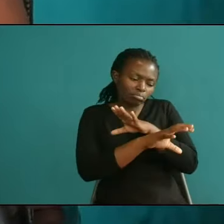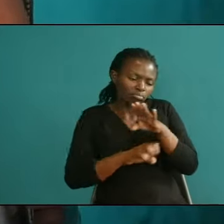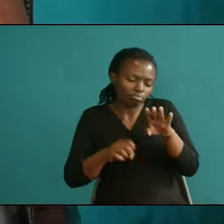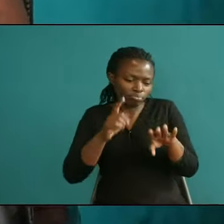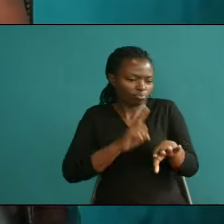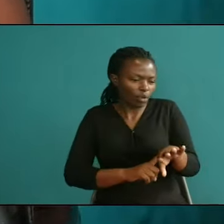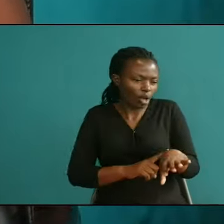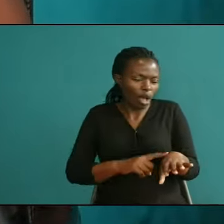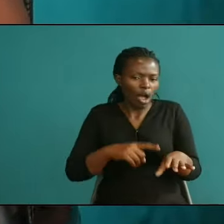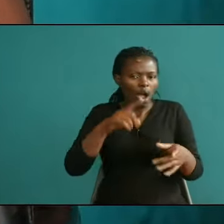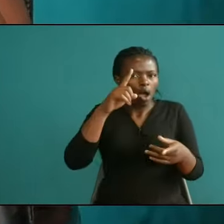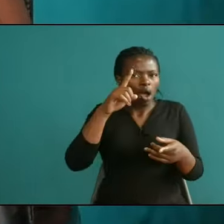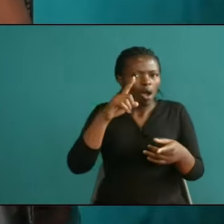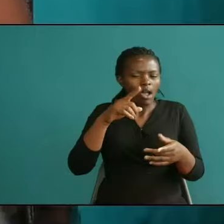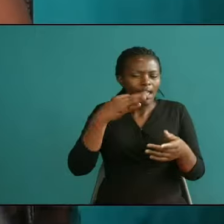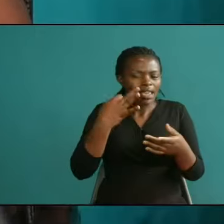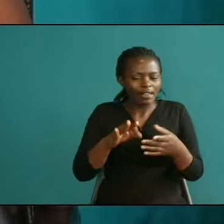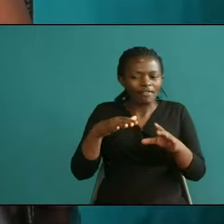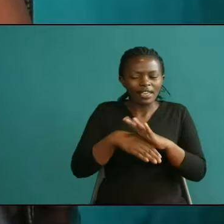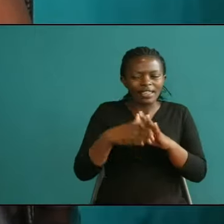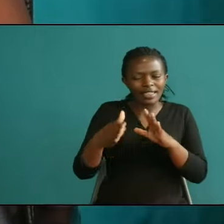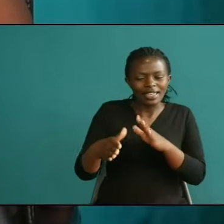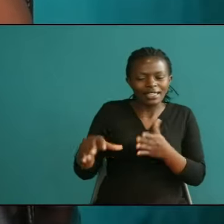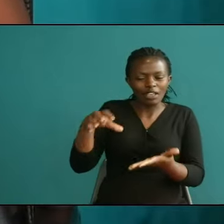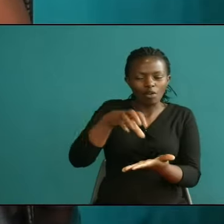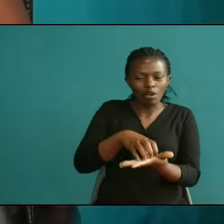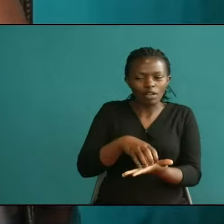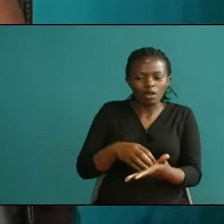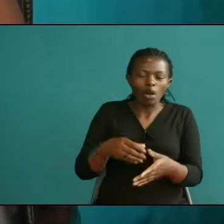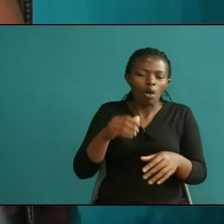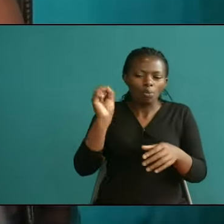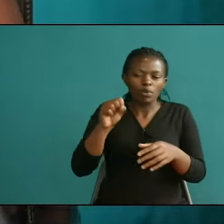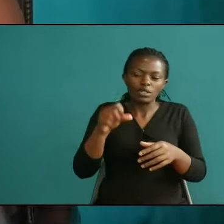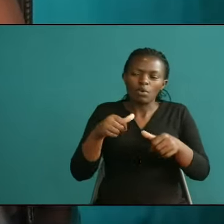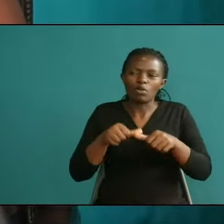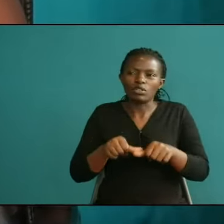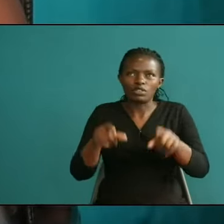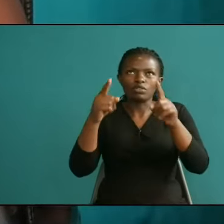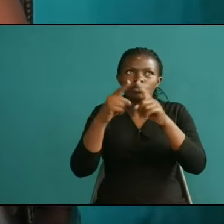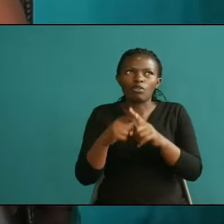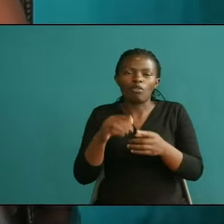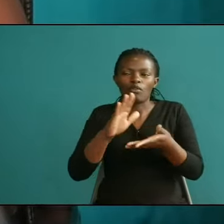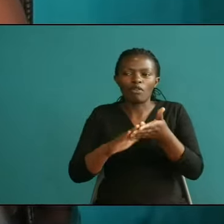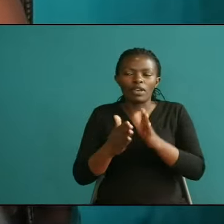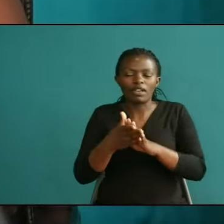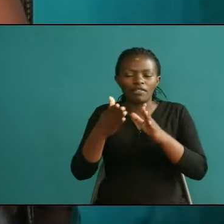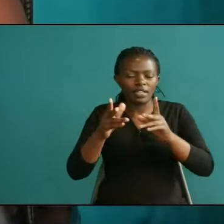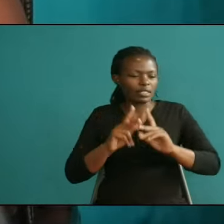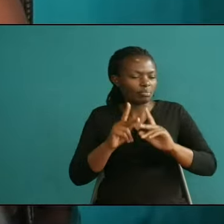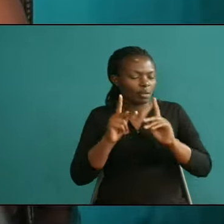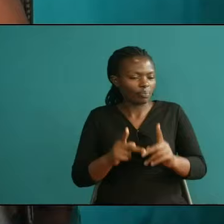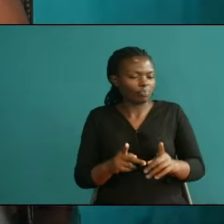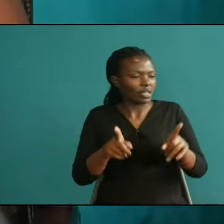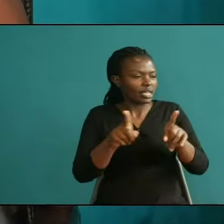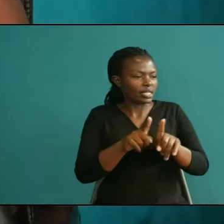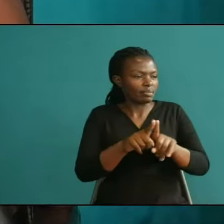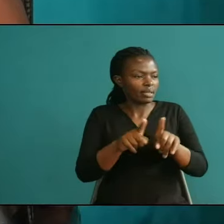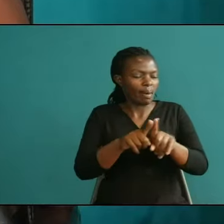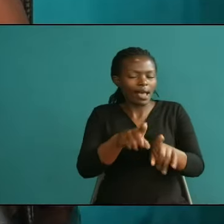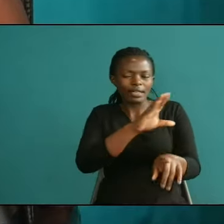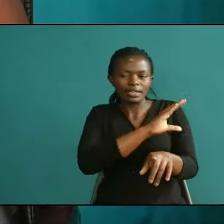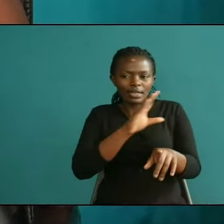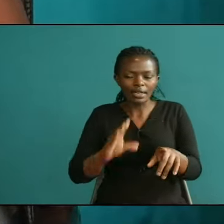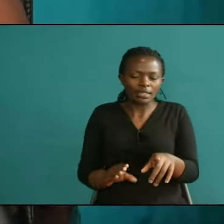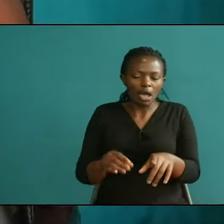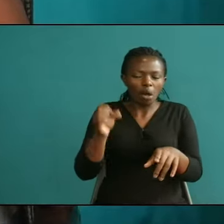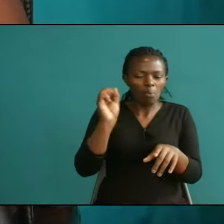her shoes, would you go and forgive her? Even as a Christian, do you live up to the statement that says, Christians are the only people I